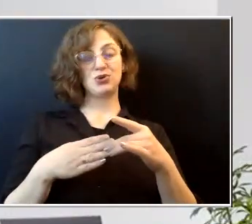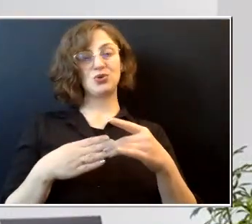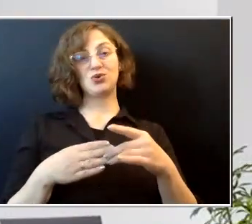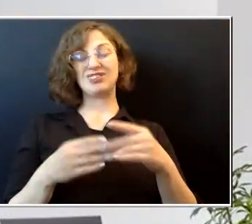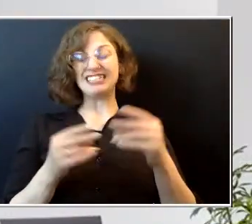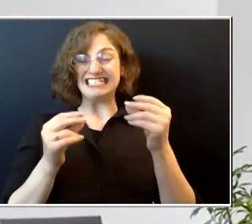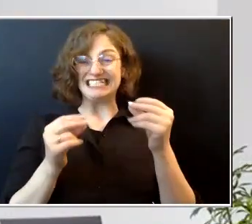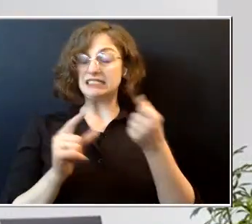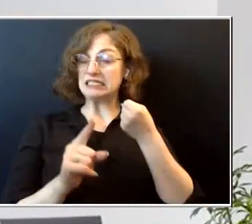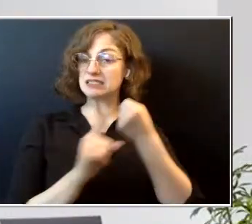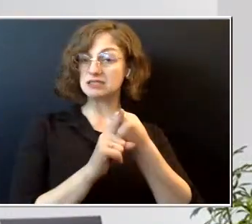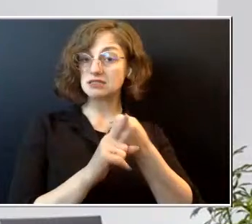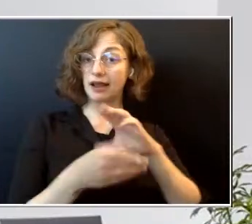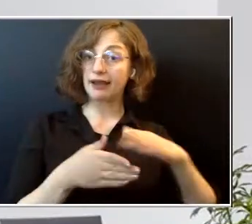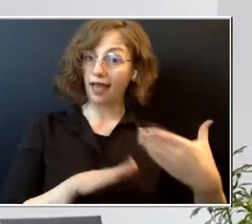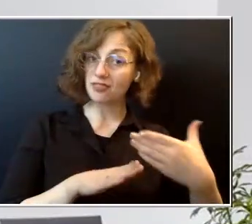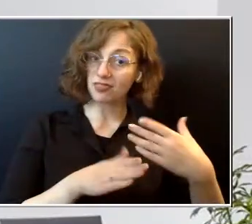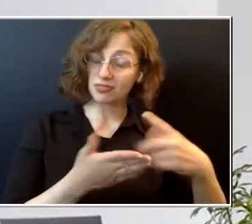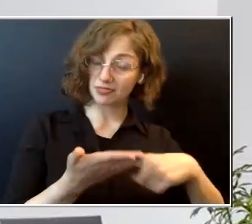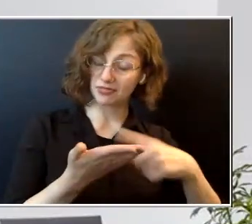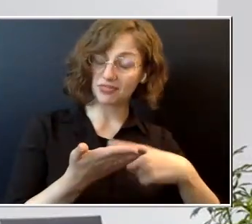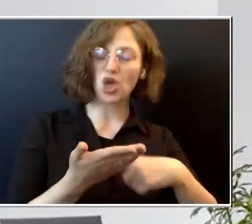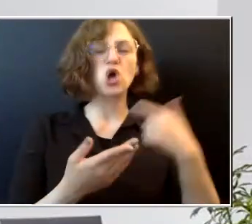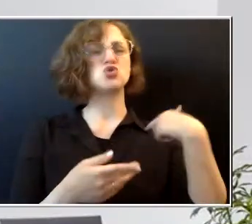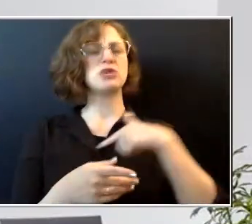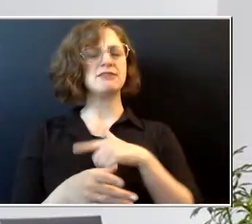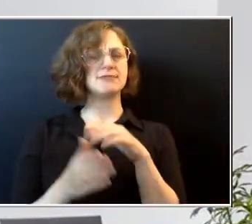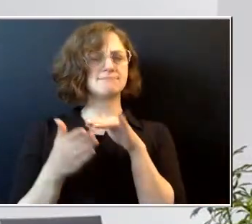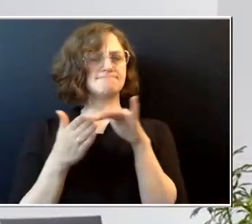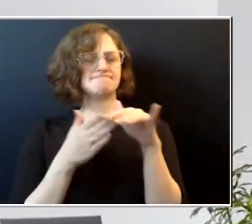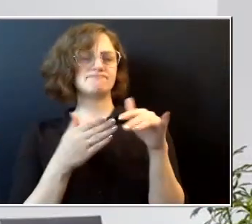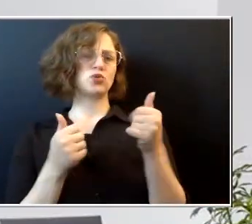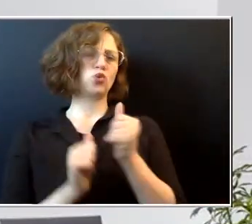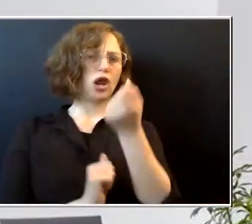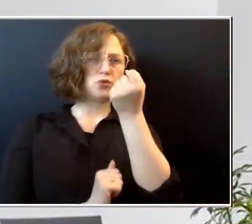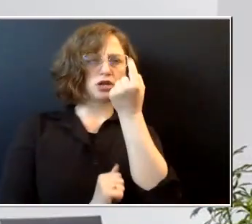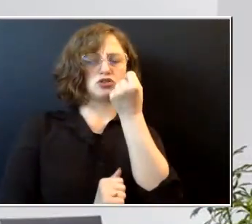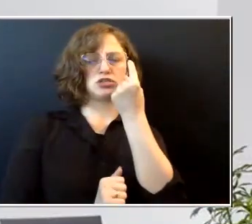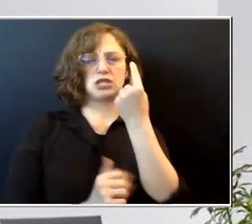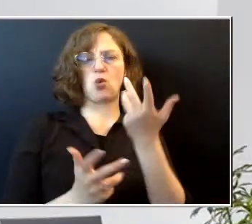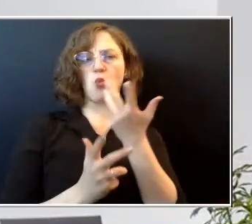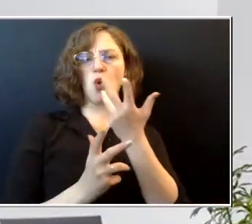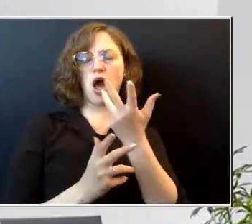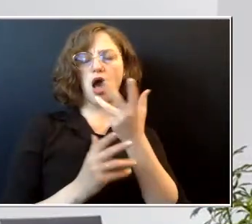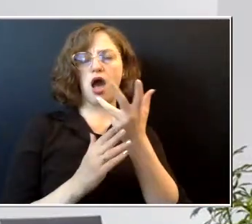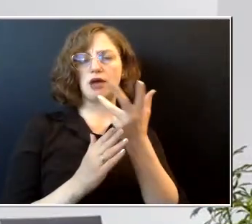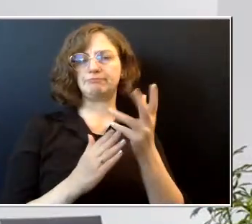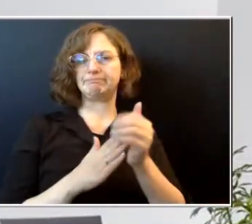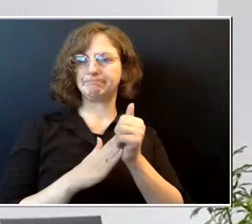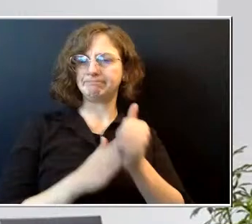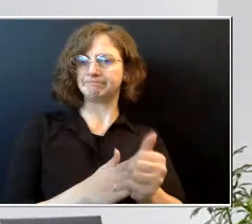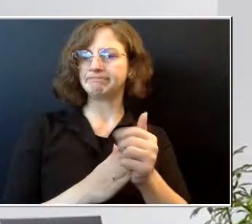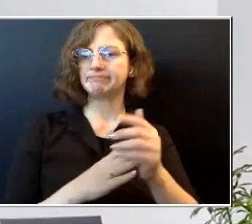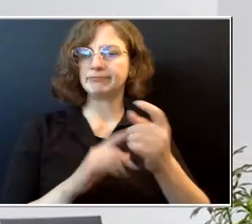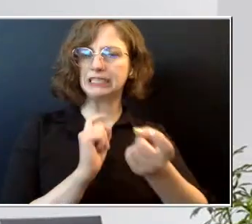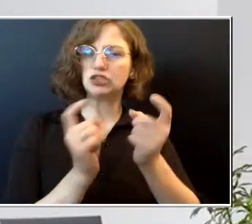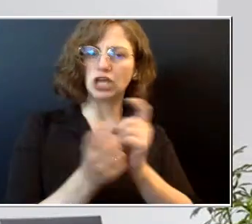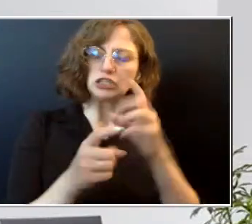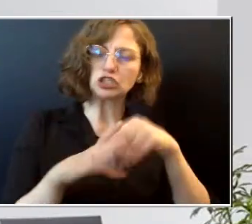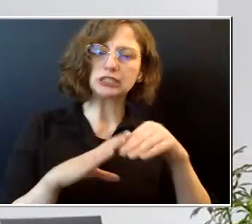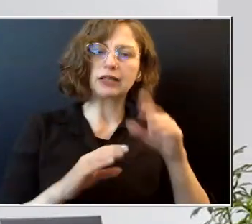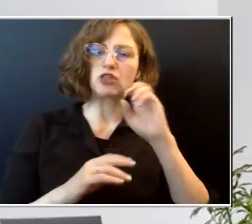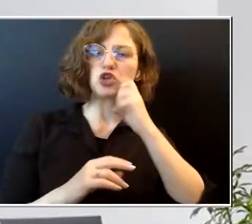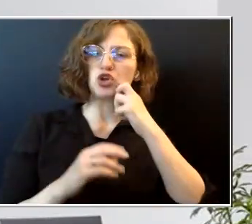situations. So we've been trying to understand what drives those changes in the nervous system that cause it to reorganize either in an